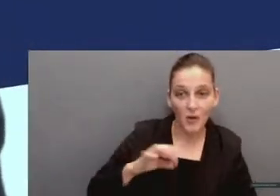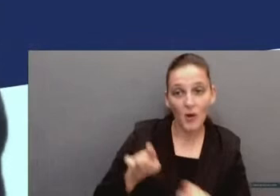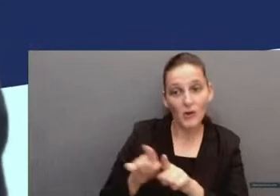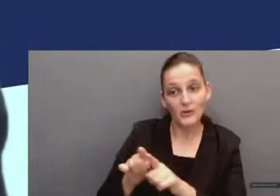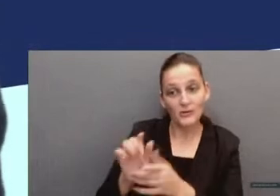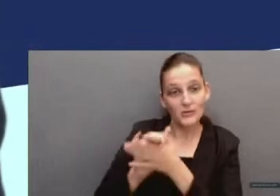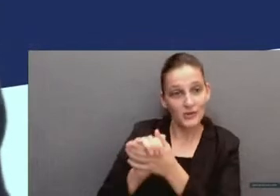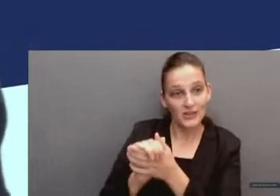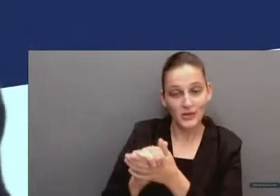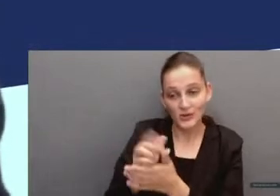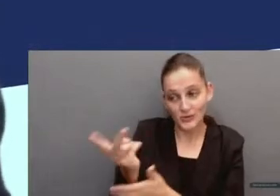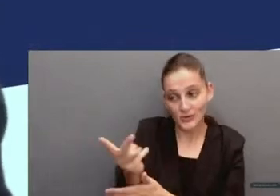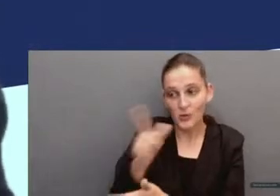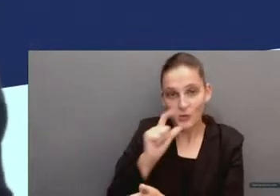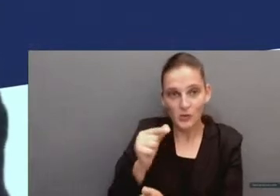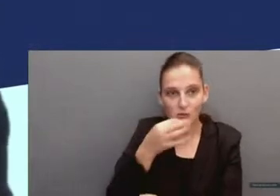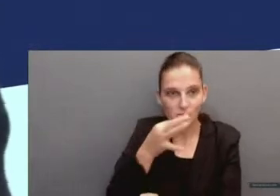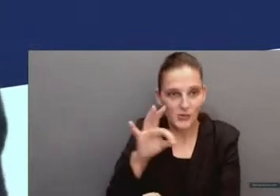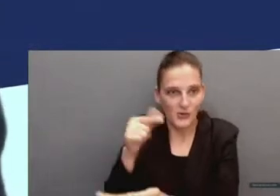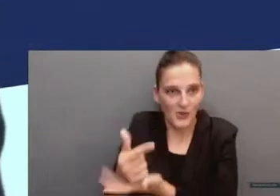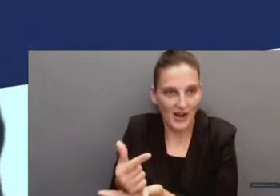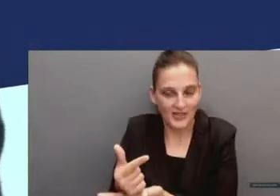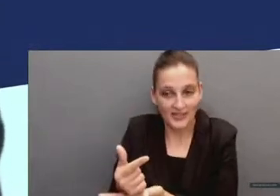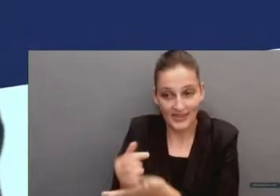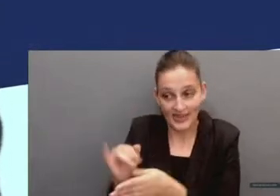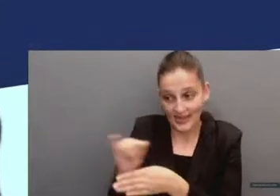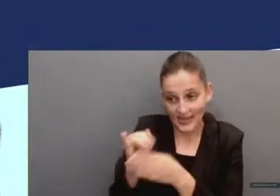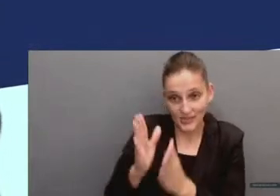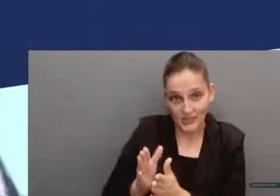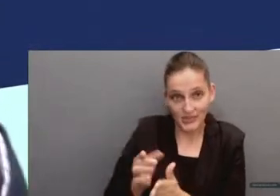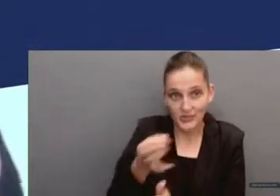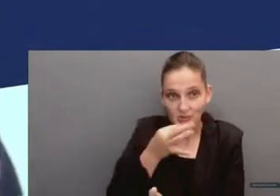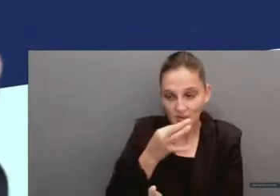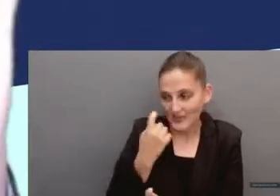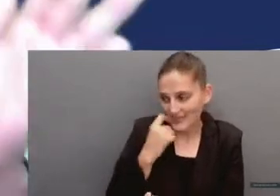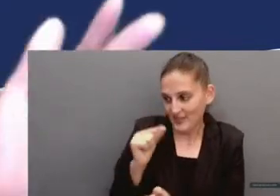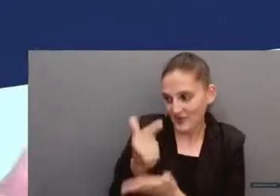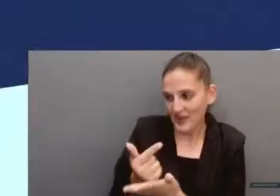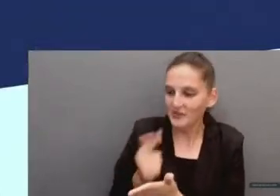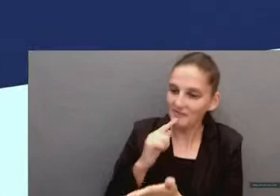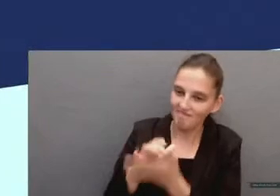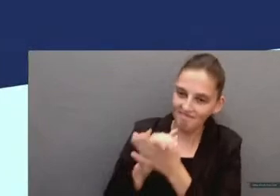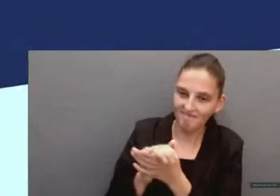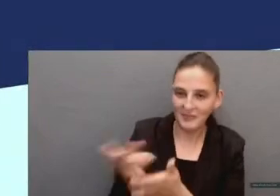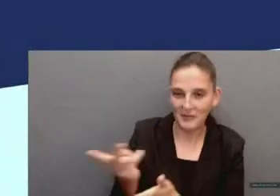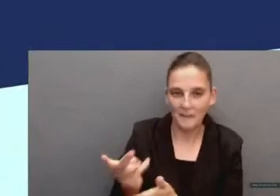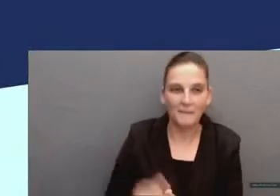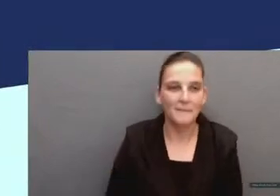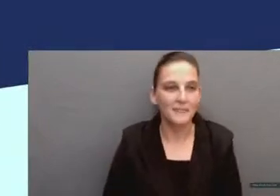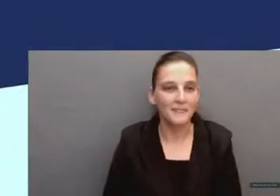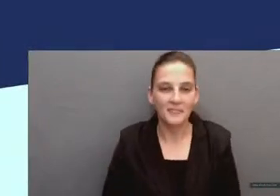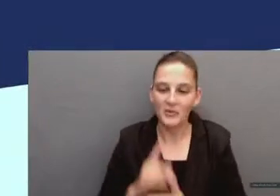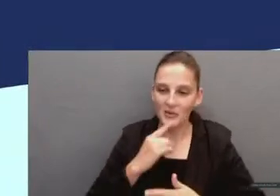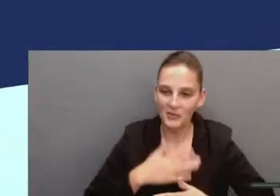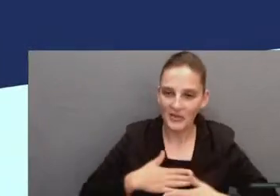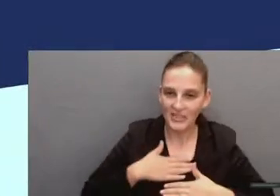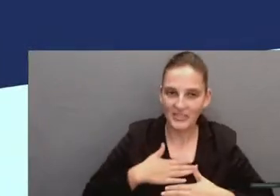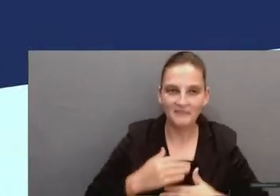to the graduating. Some of those interns of ours are now recent graduates. So congratulations to all of you. Much